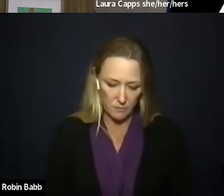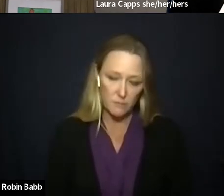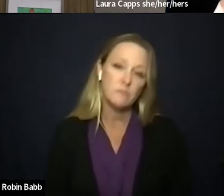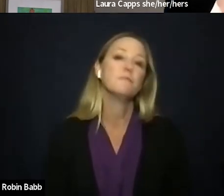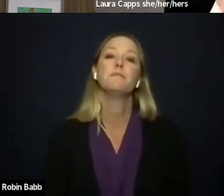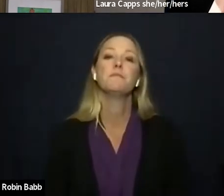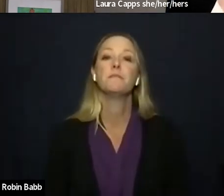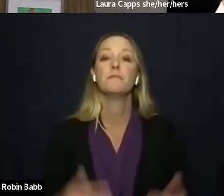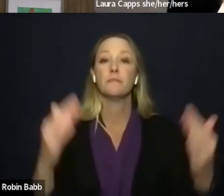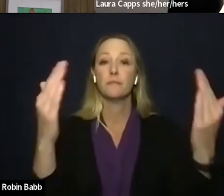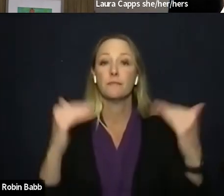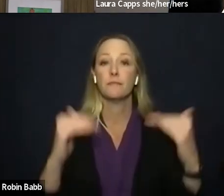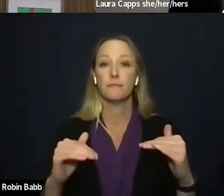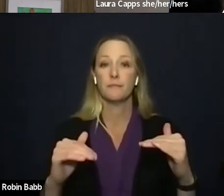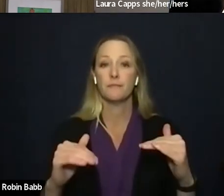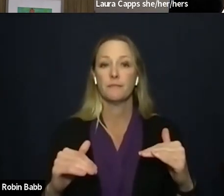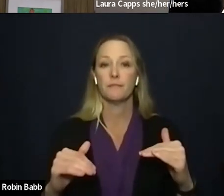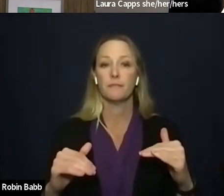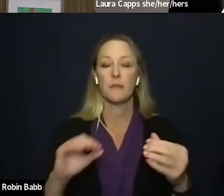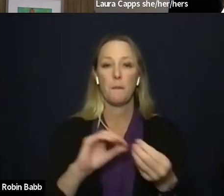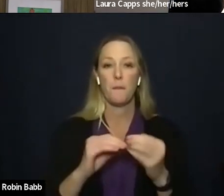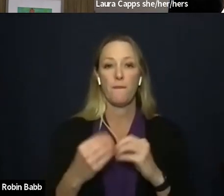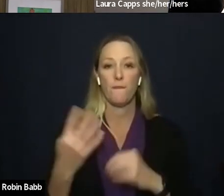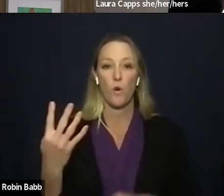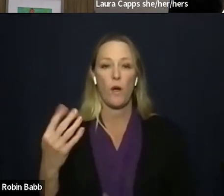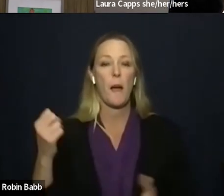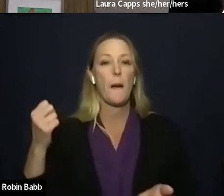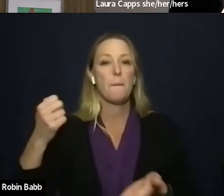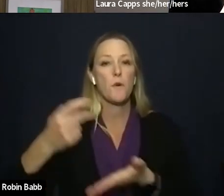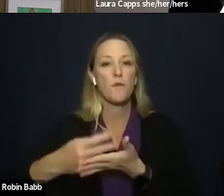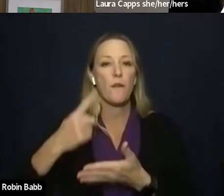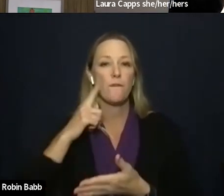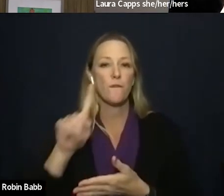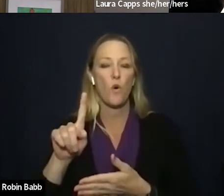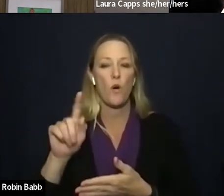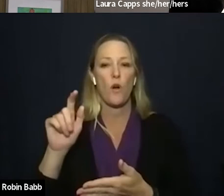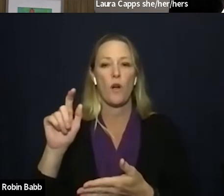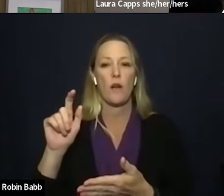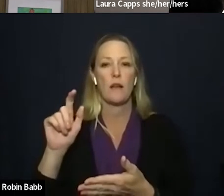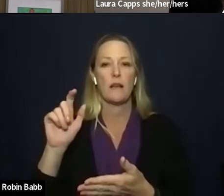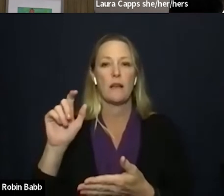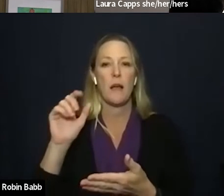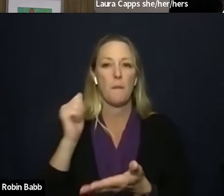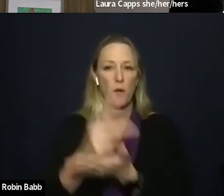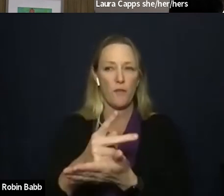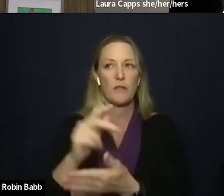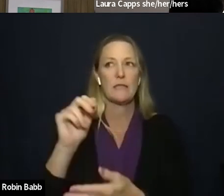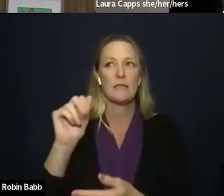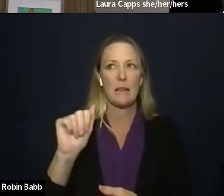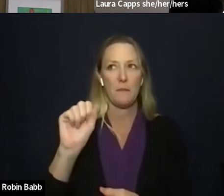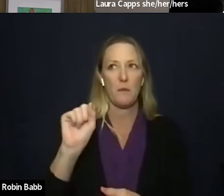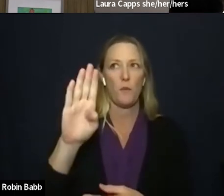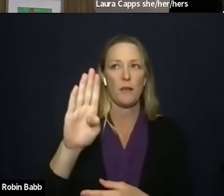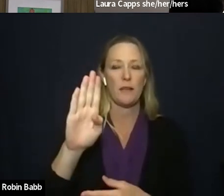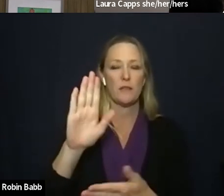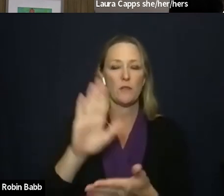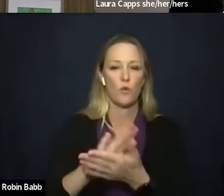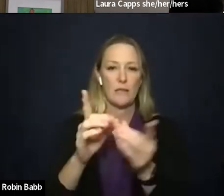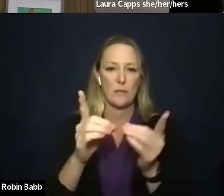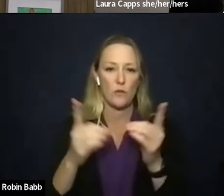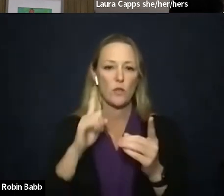okay the next item is number four approval of the santa barbara unified school district proposal to reopen contract